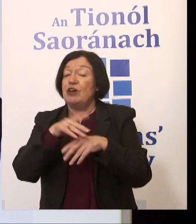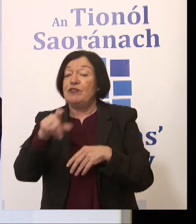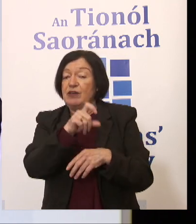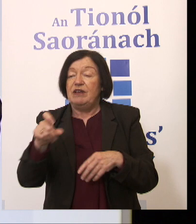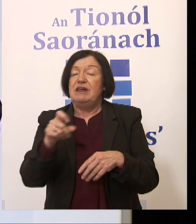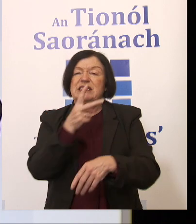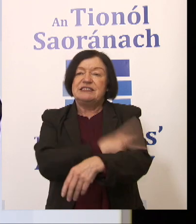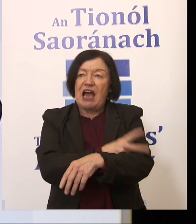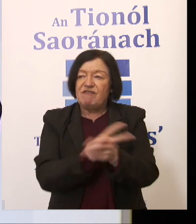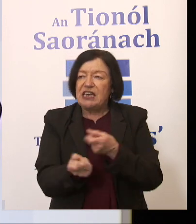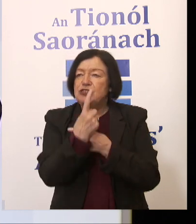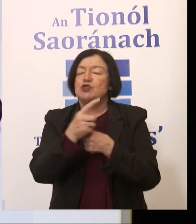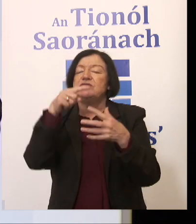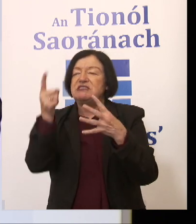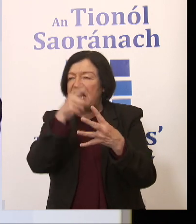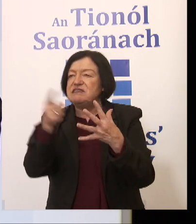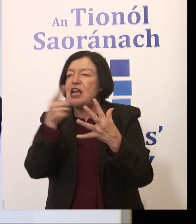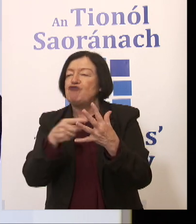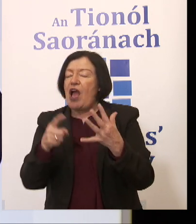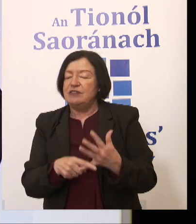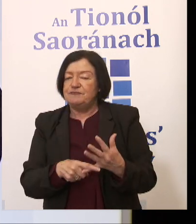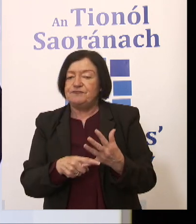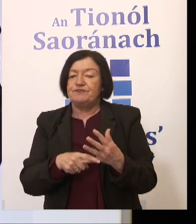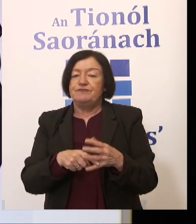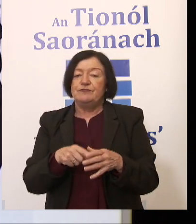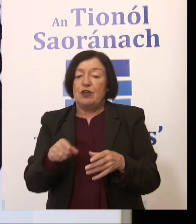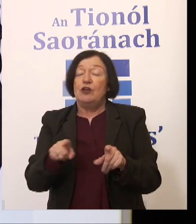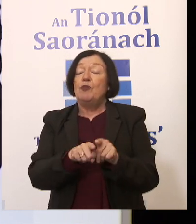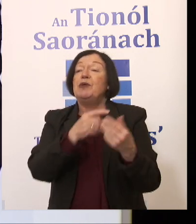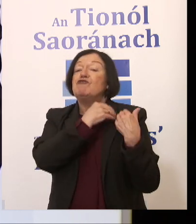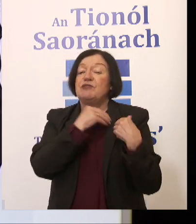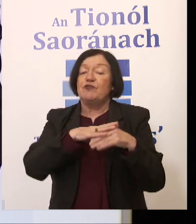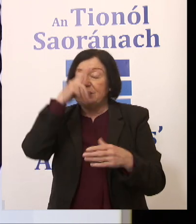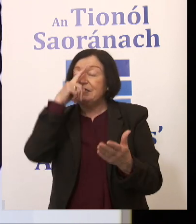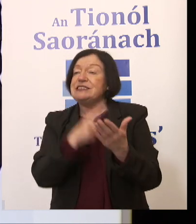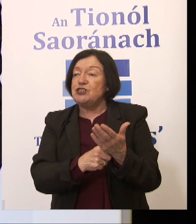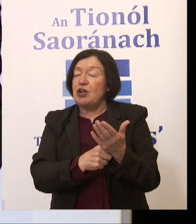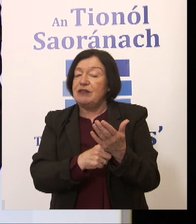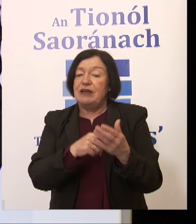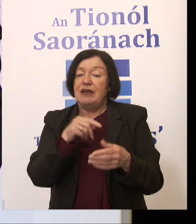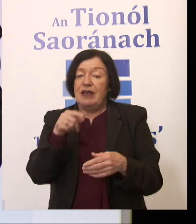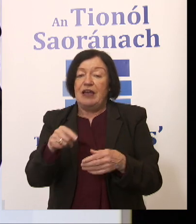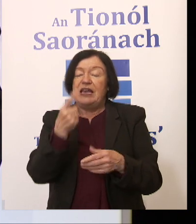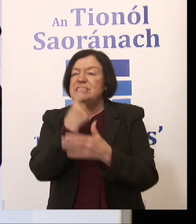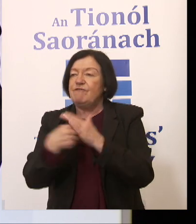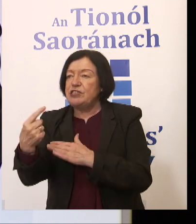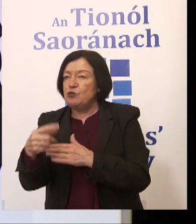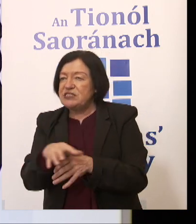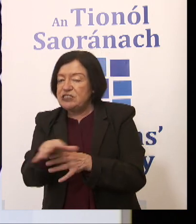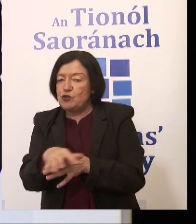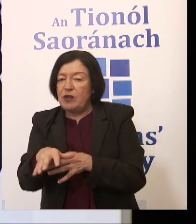staffing matters, etc. Would also be responsible for decision-making in relation to individual